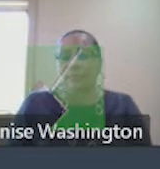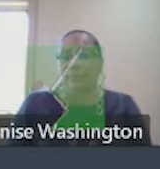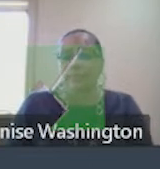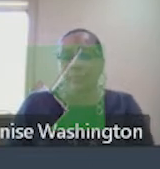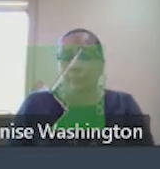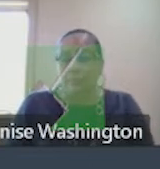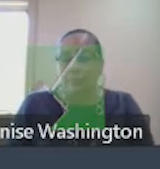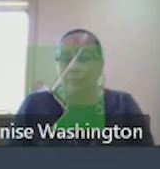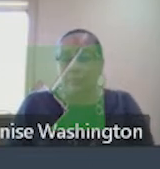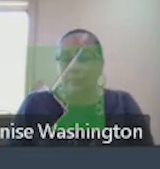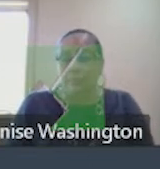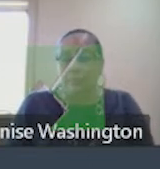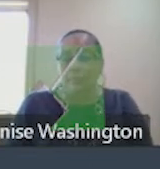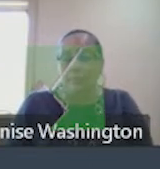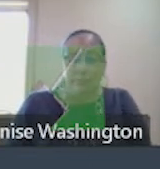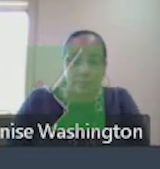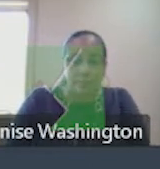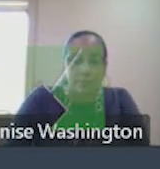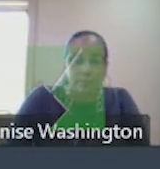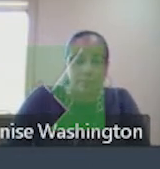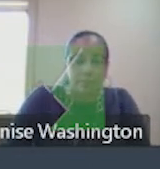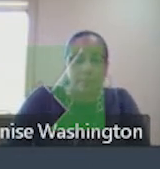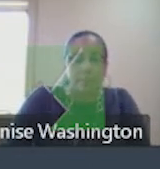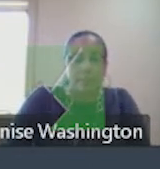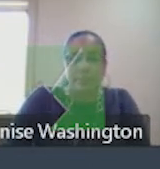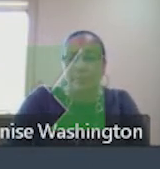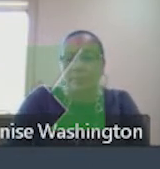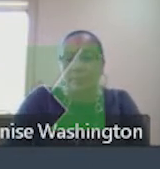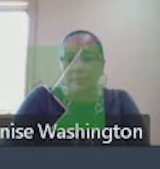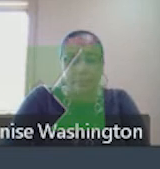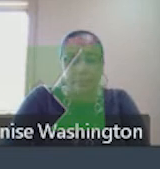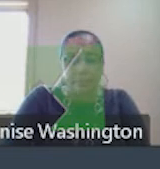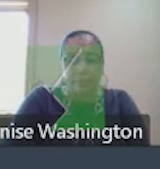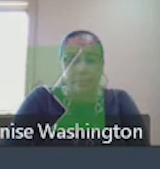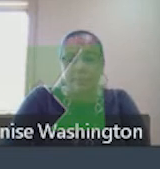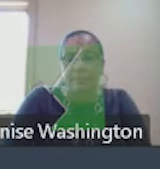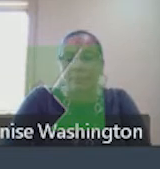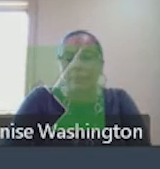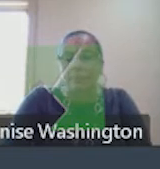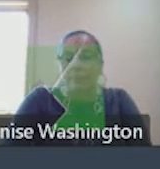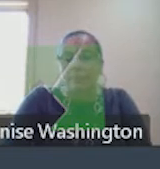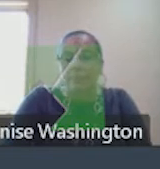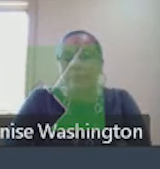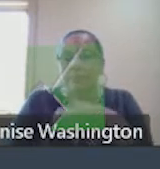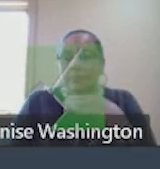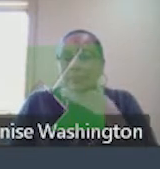we would accept the staff report and the findings as revised, and look forward to any questions and moving forward with this